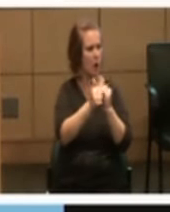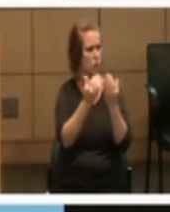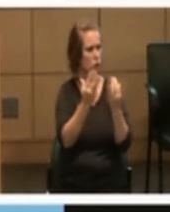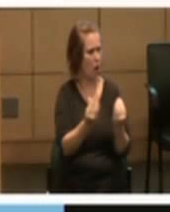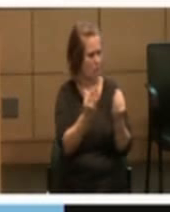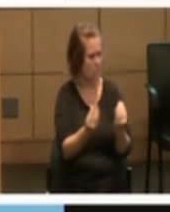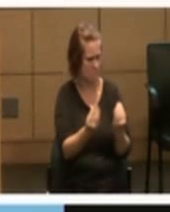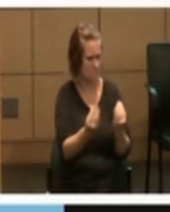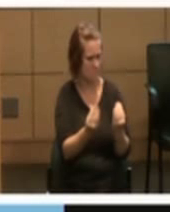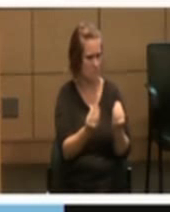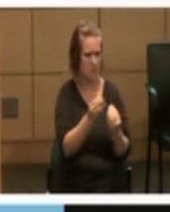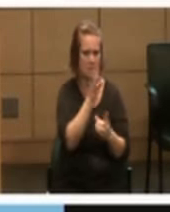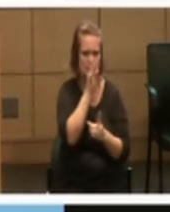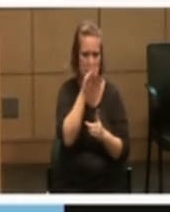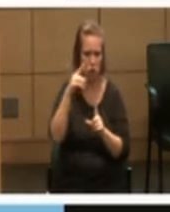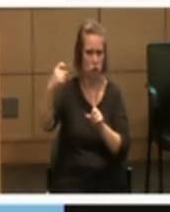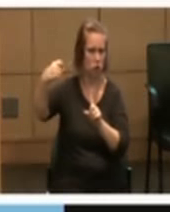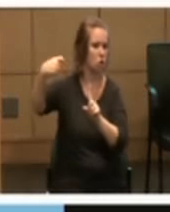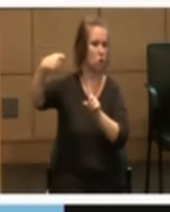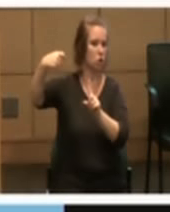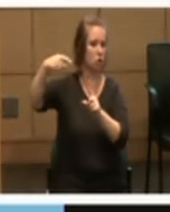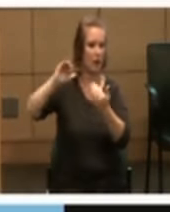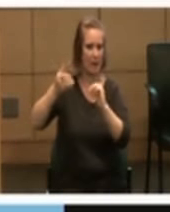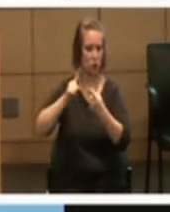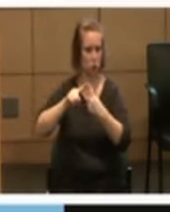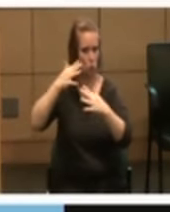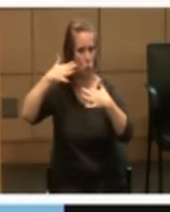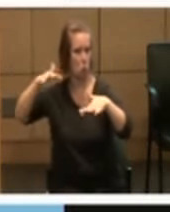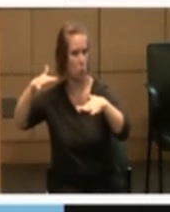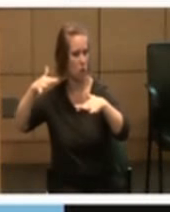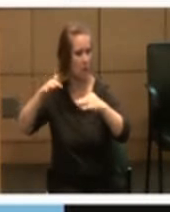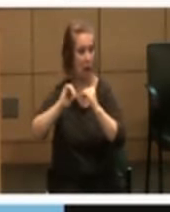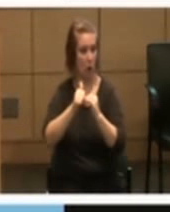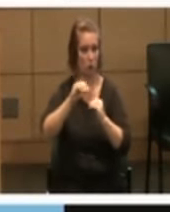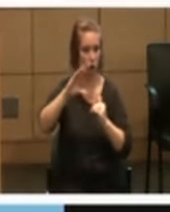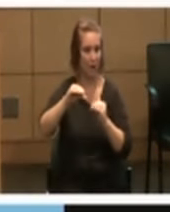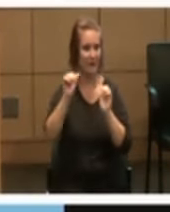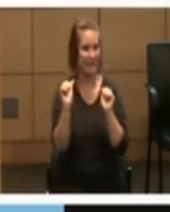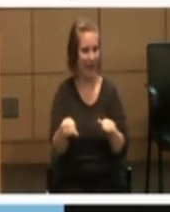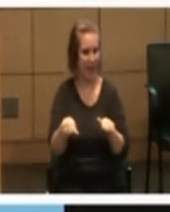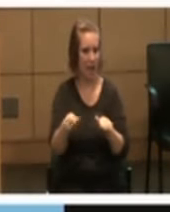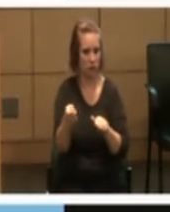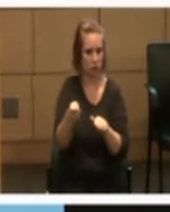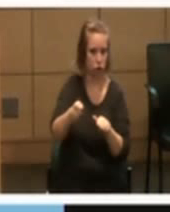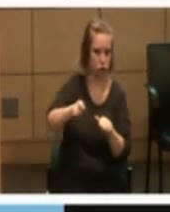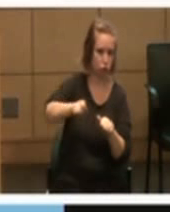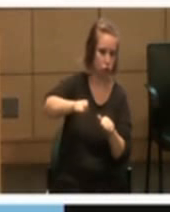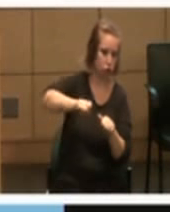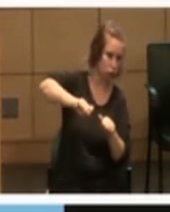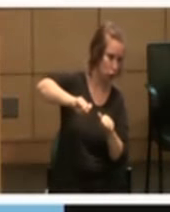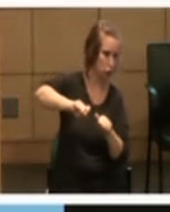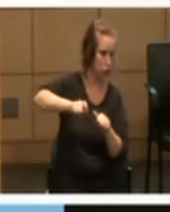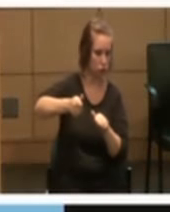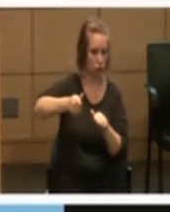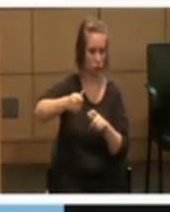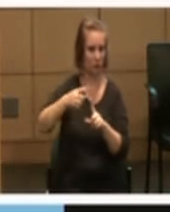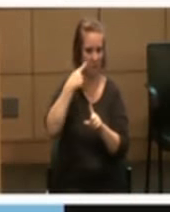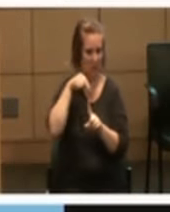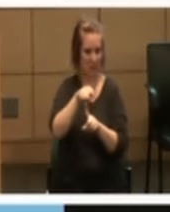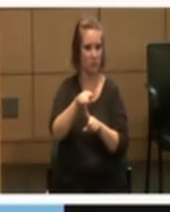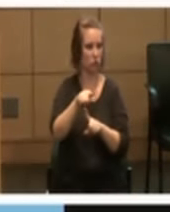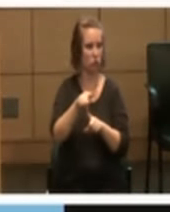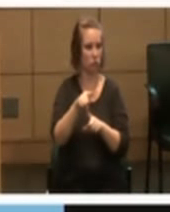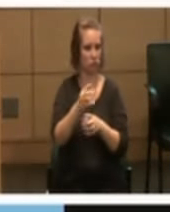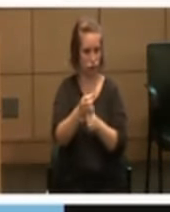does that speech stimulus relative to the noise, how soft can it be in order for the child to achieve that